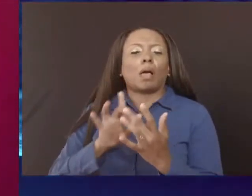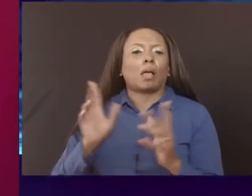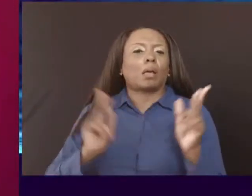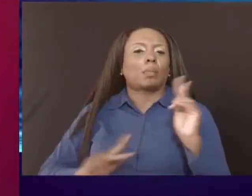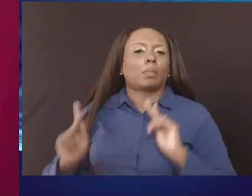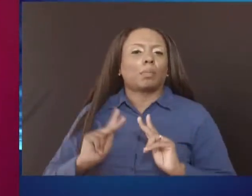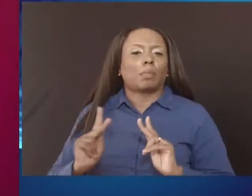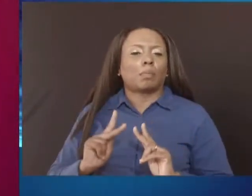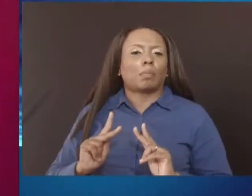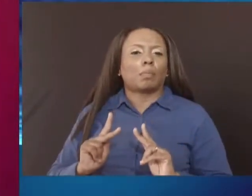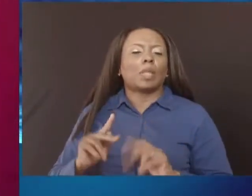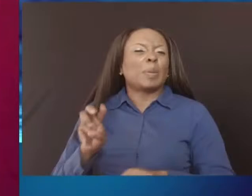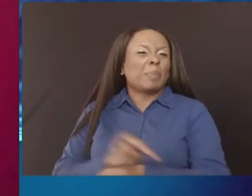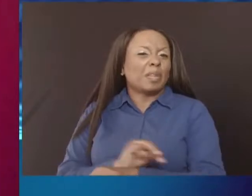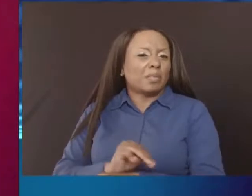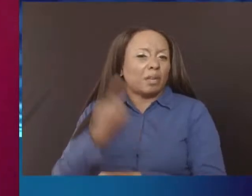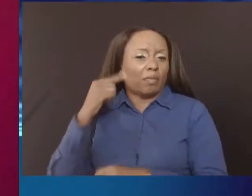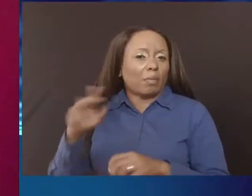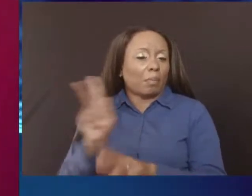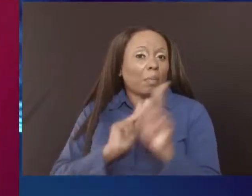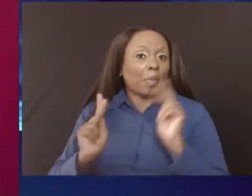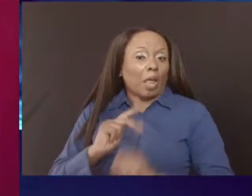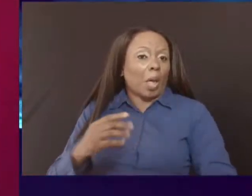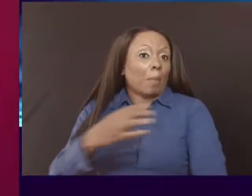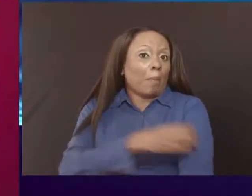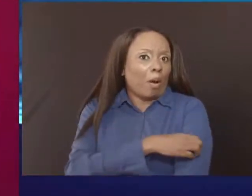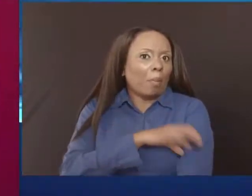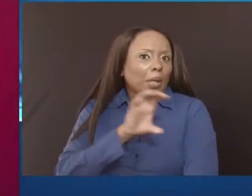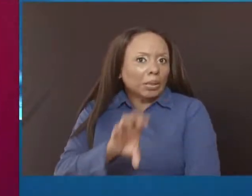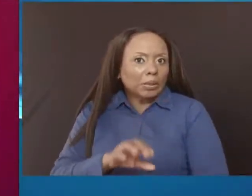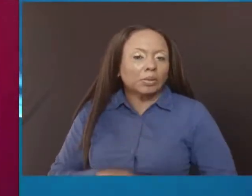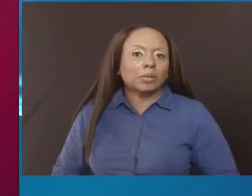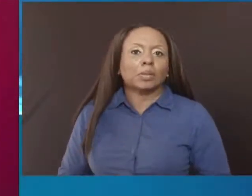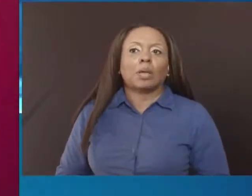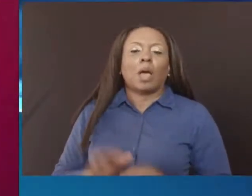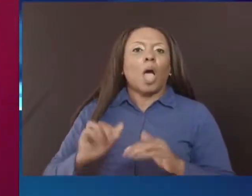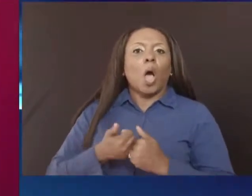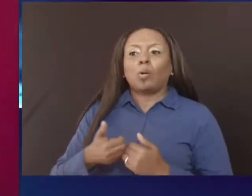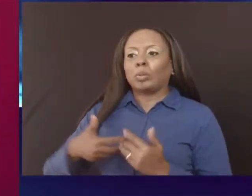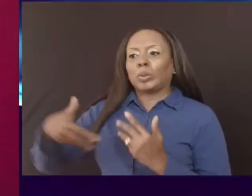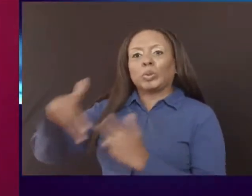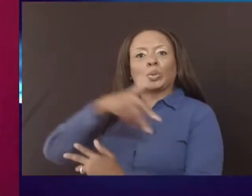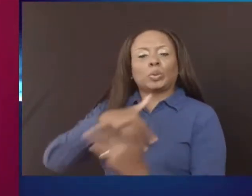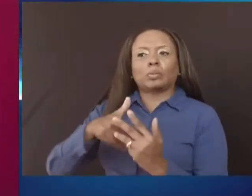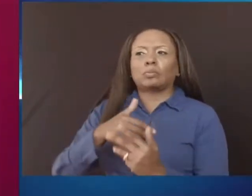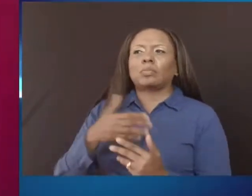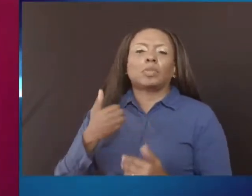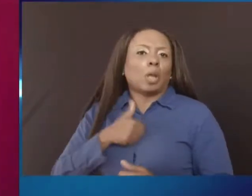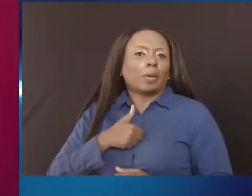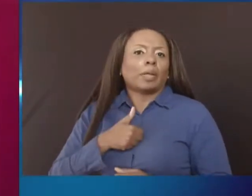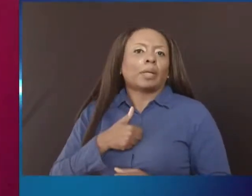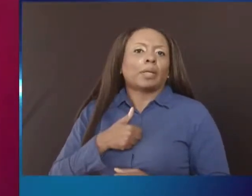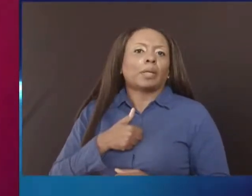and Elder Affairs in terms of provision of social assessment, social